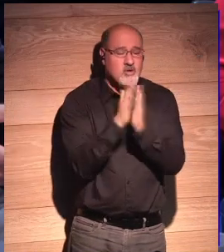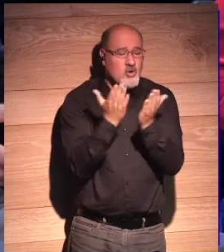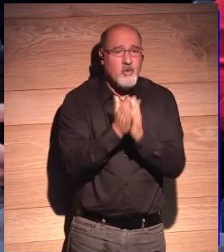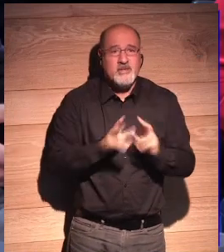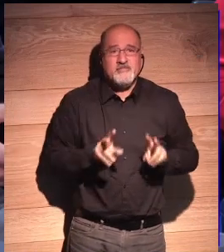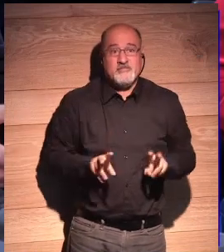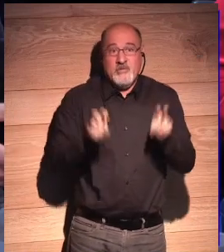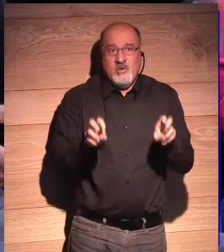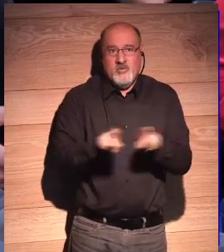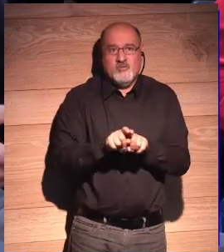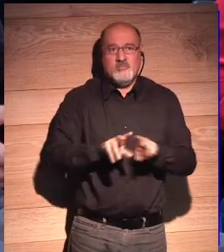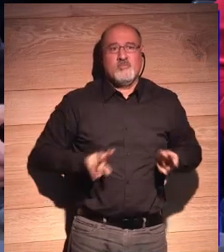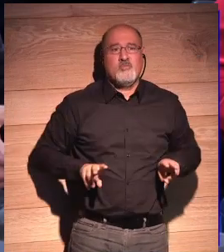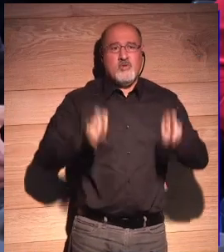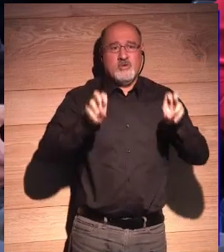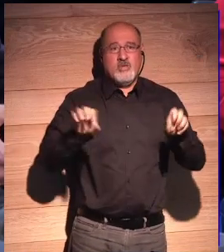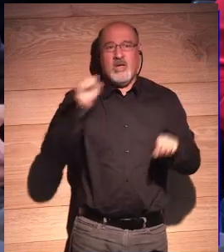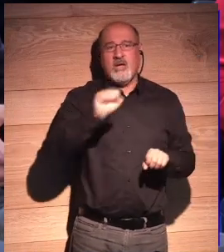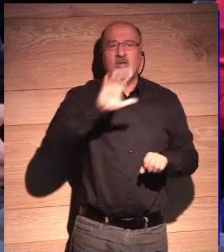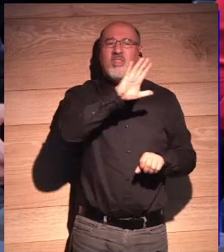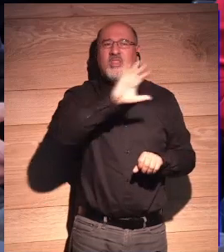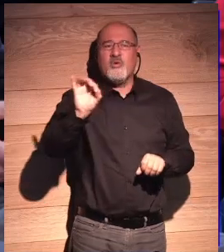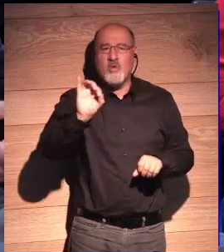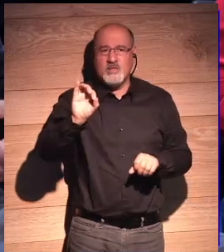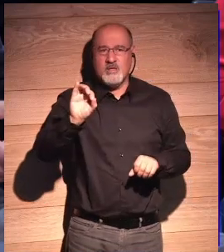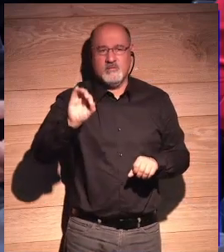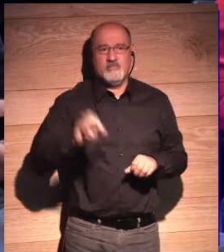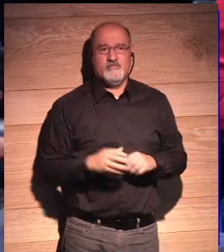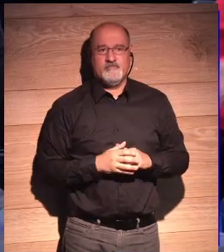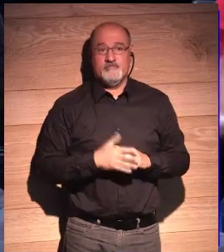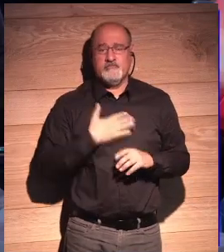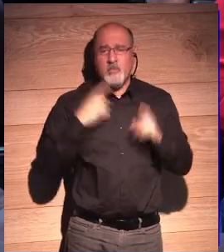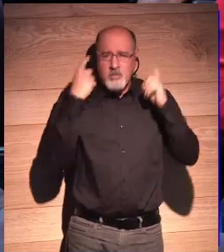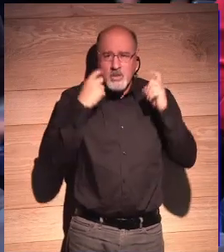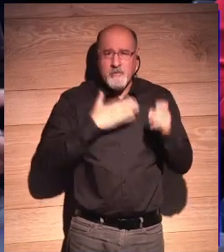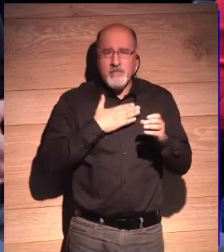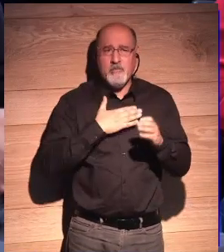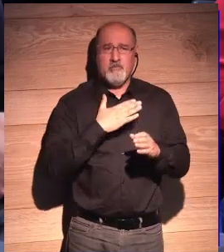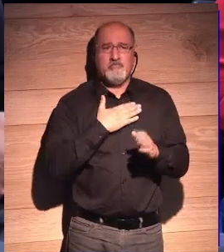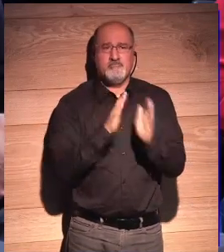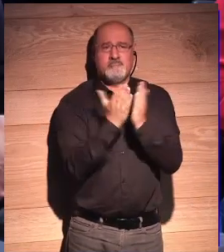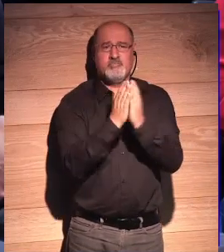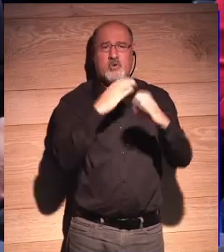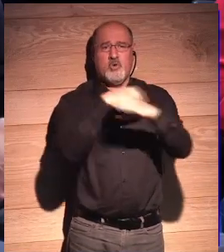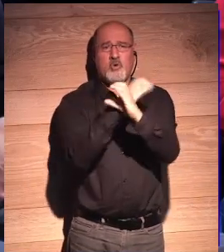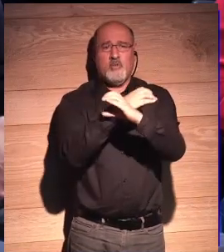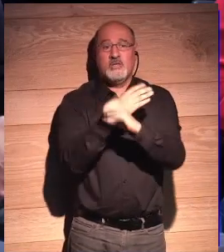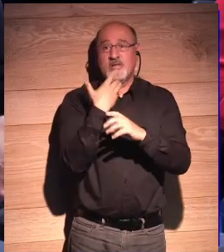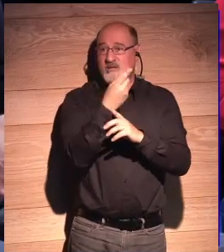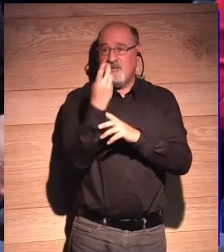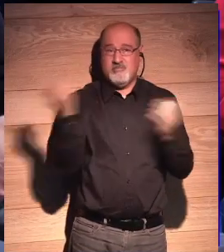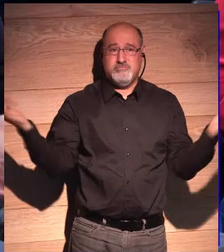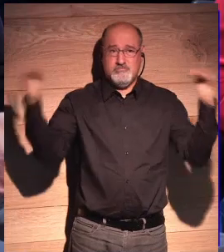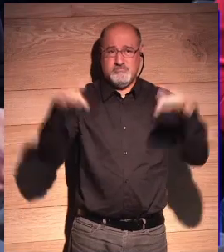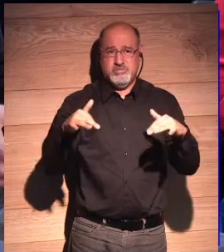and deciding like, well, maybe I'll try doing my own comics. And we all came from totally different places. You know, I